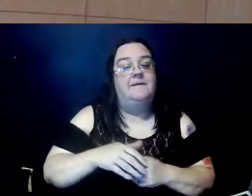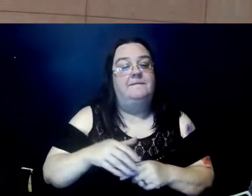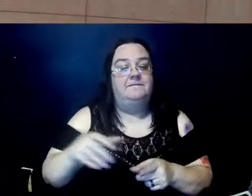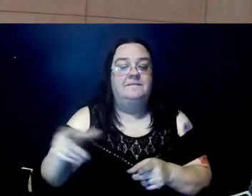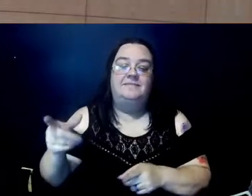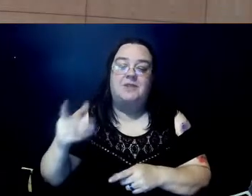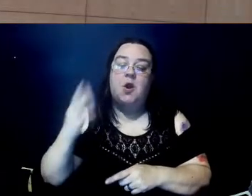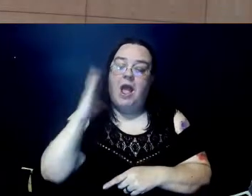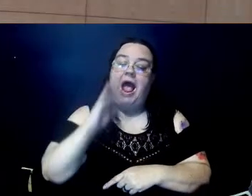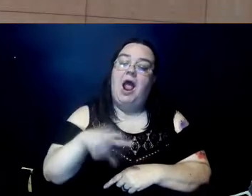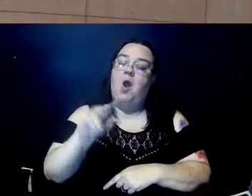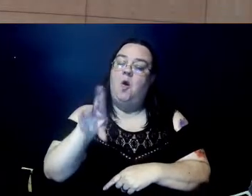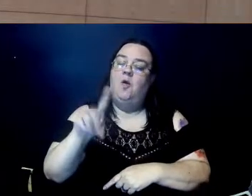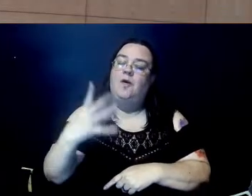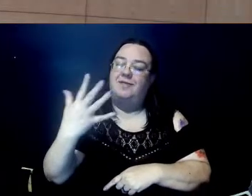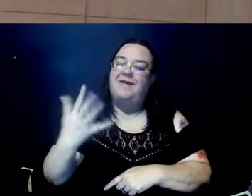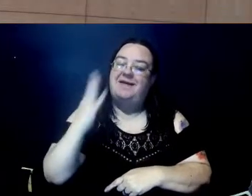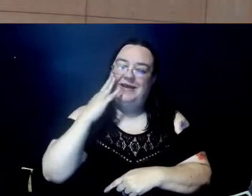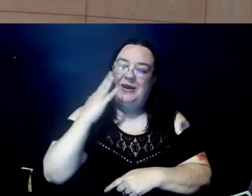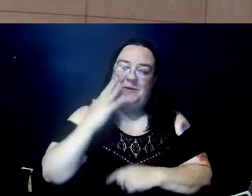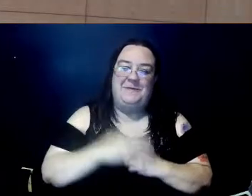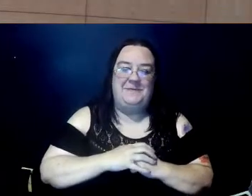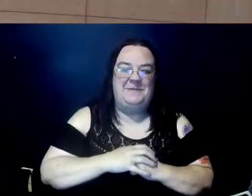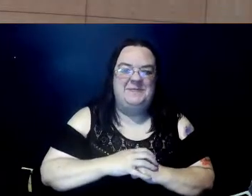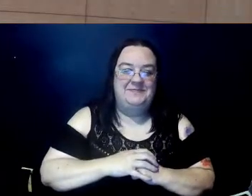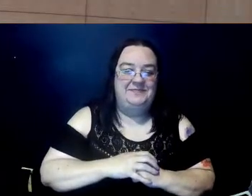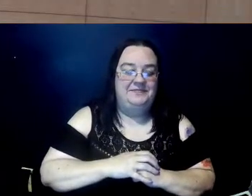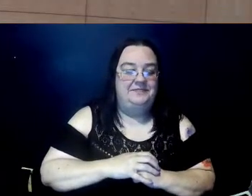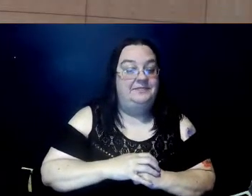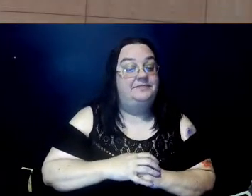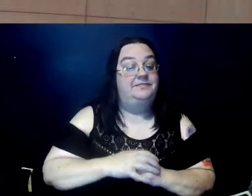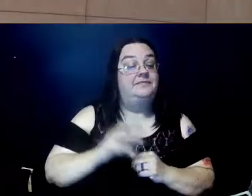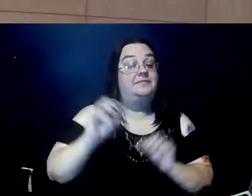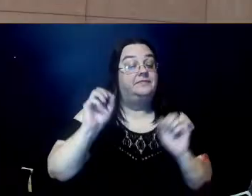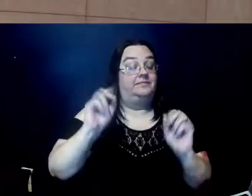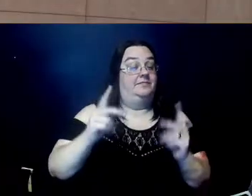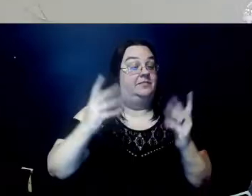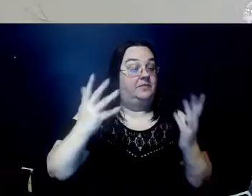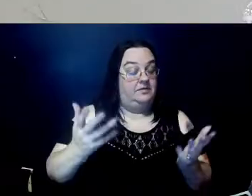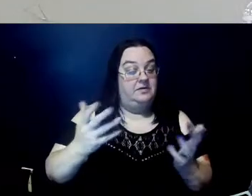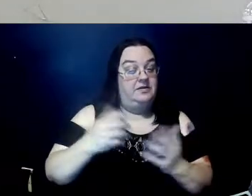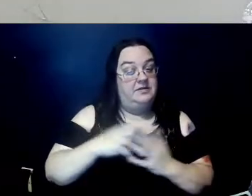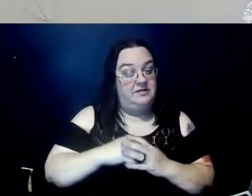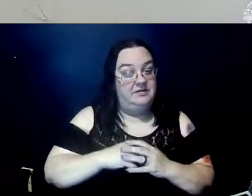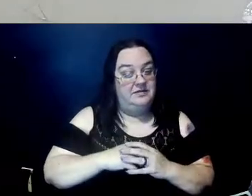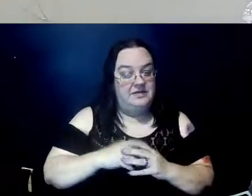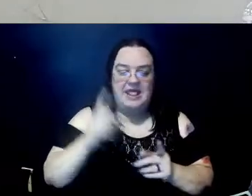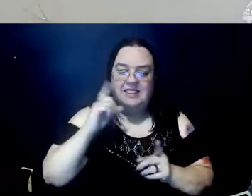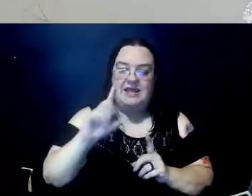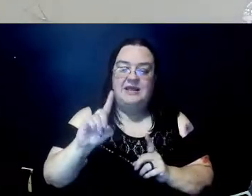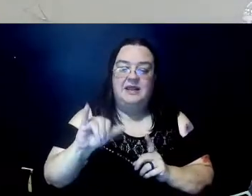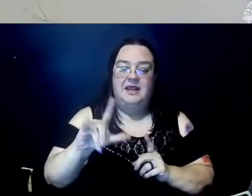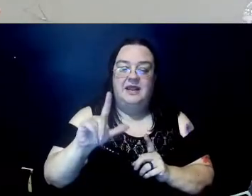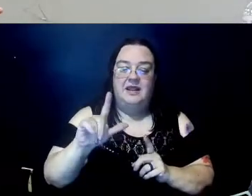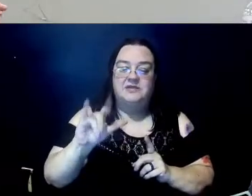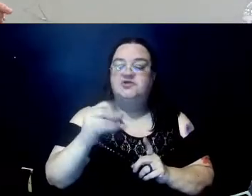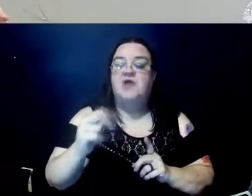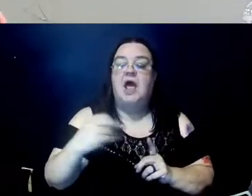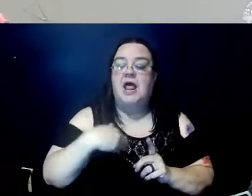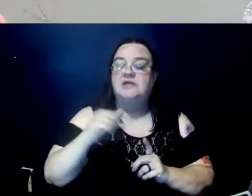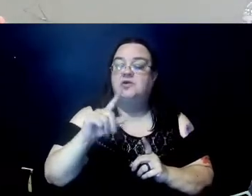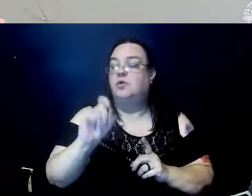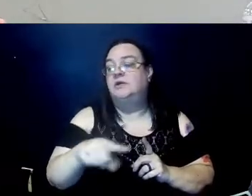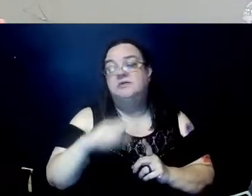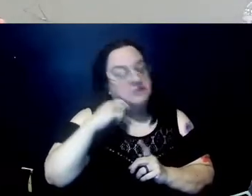you know. Mm-hmm. All right, well, I think John has a question. Yes.